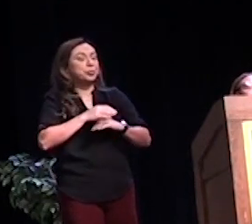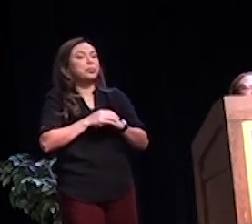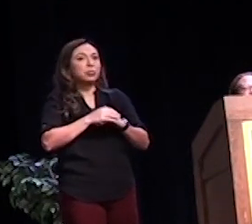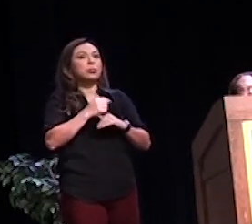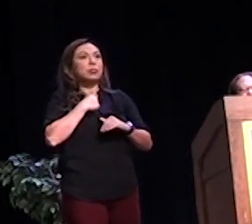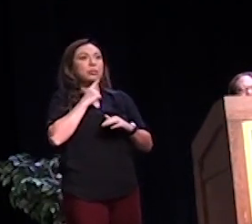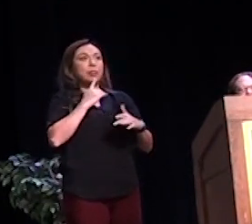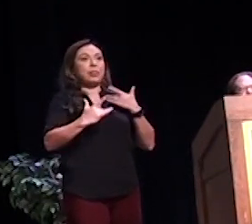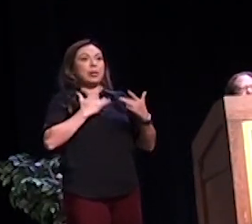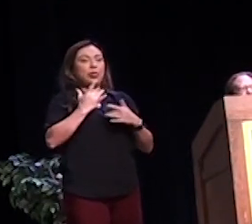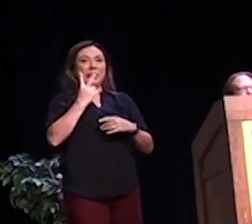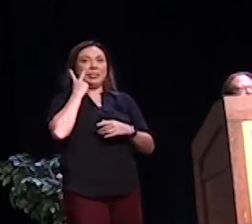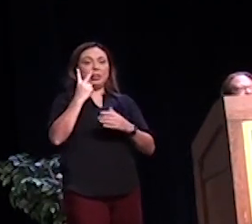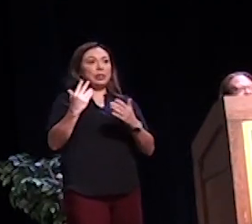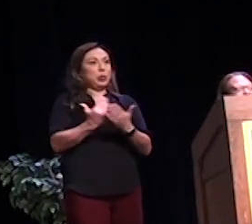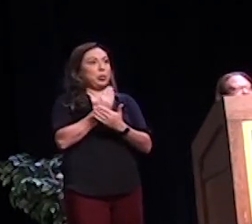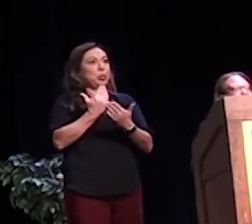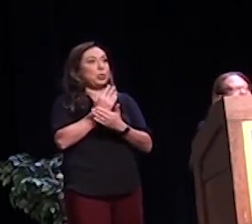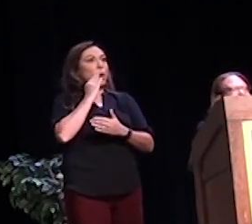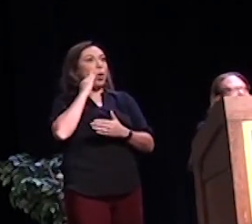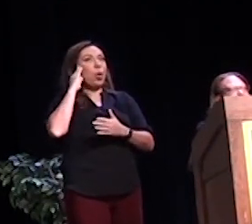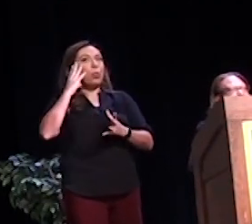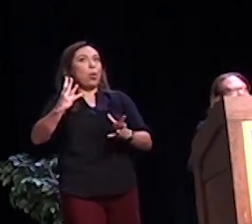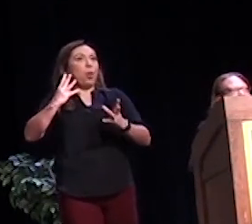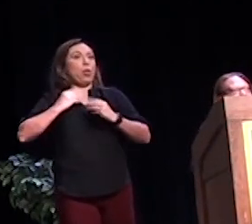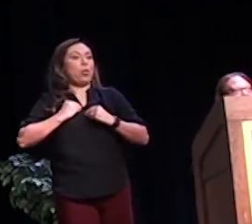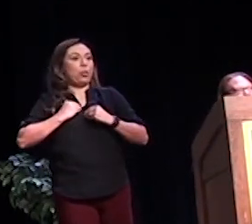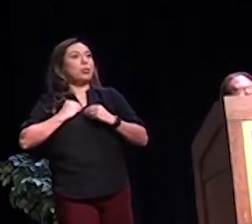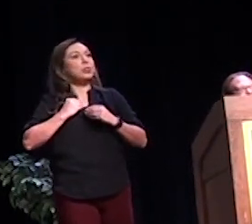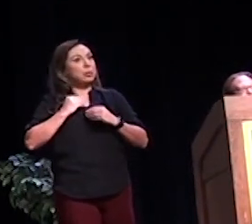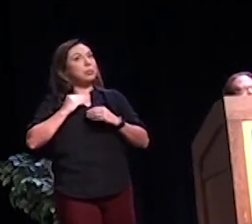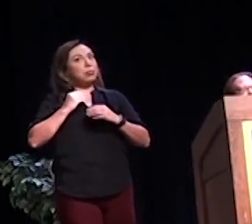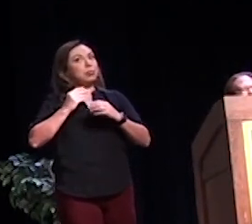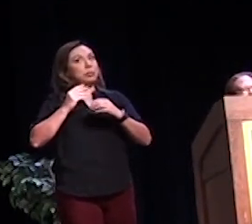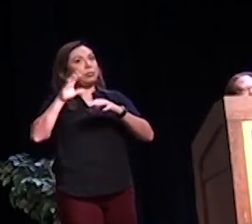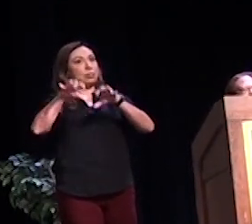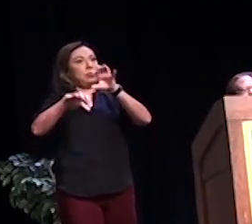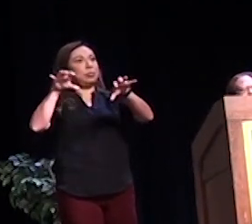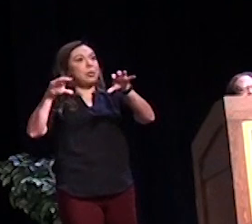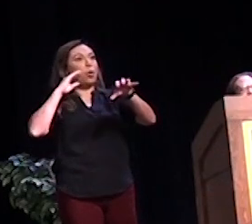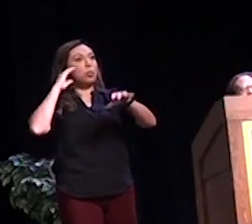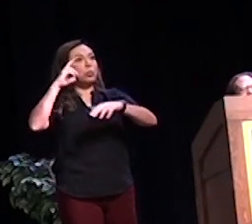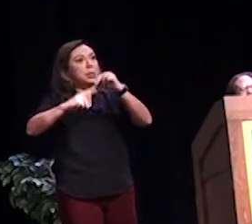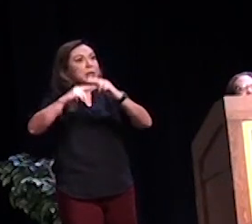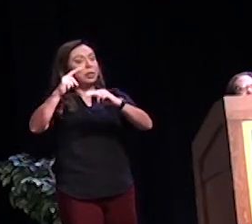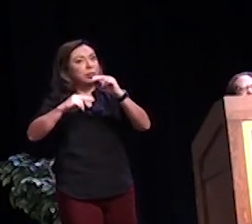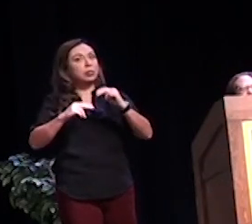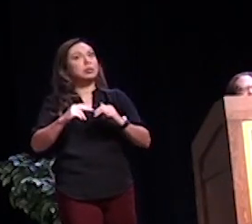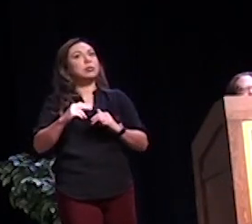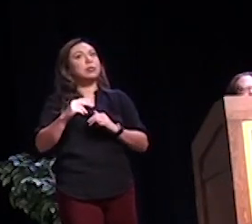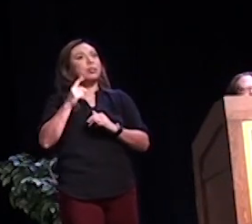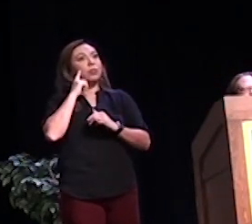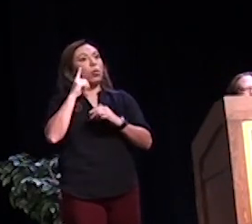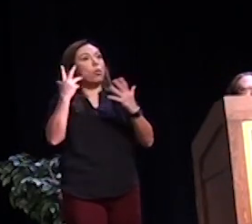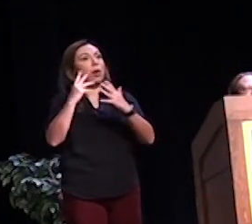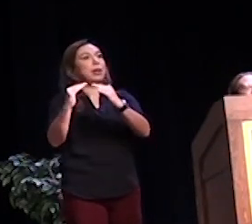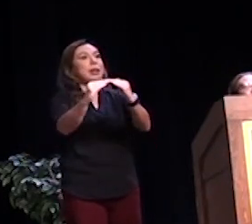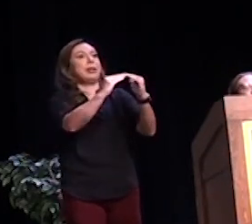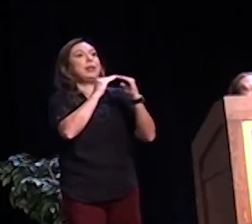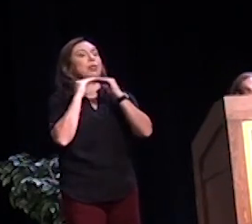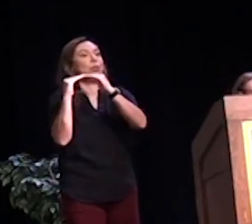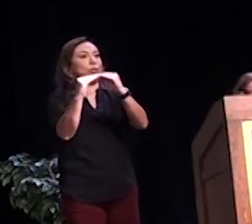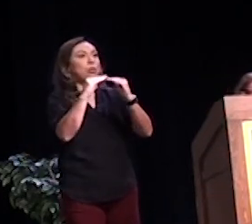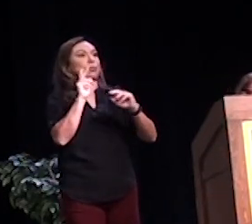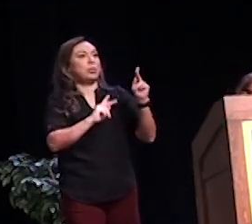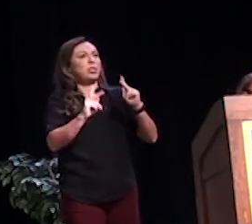really excited to see the new home ownership units that Habitat has built with the assistance of Families for Equity, over